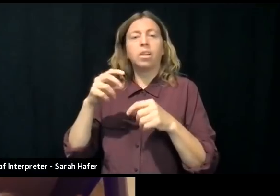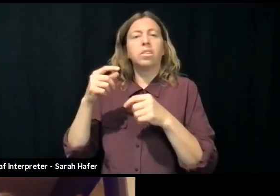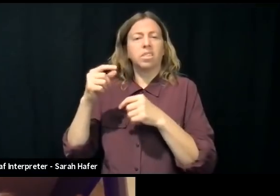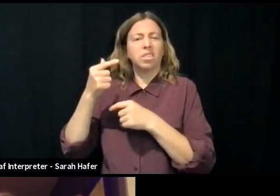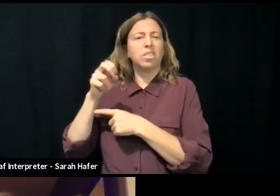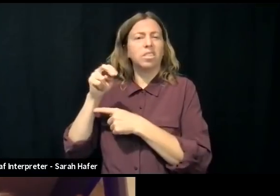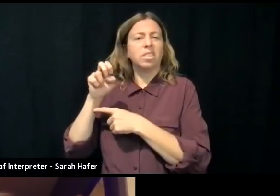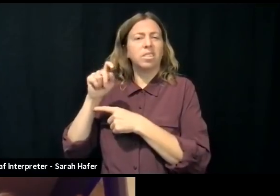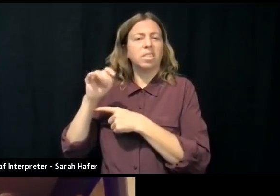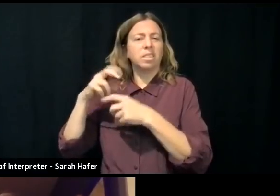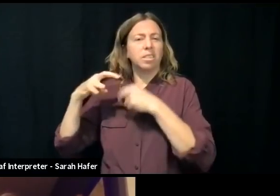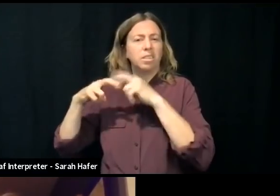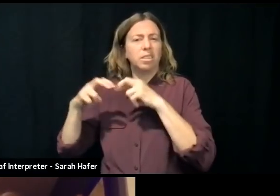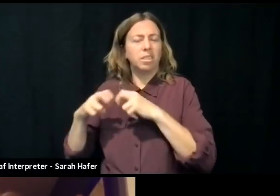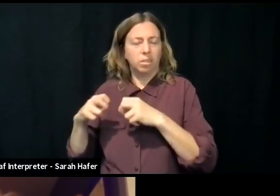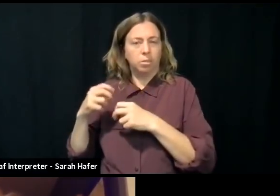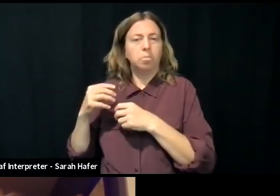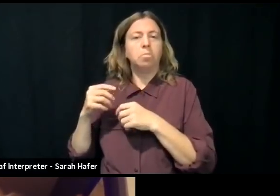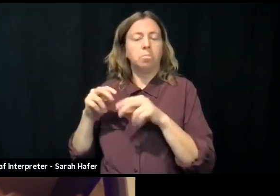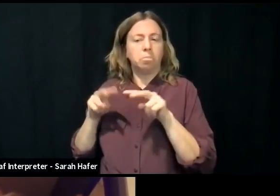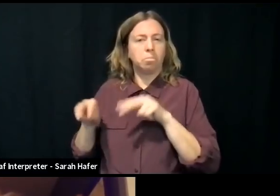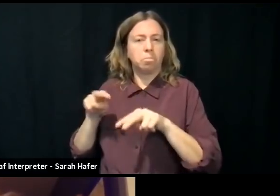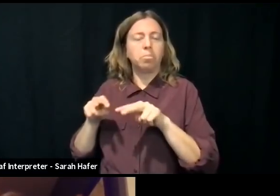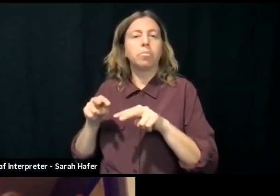of breakthrough cases by vaccine?